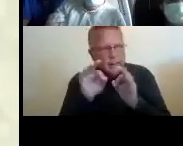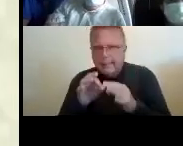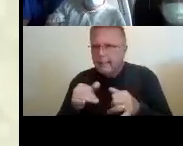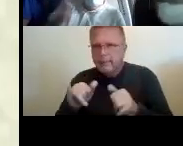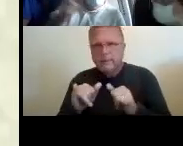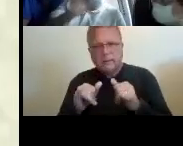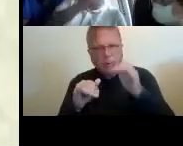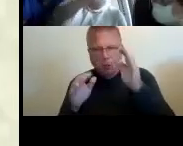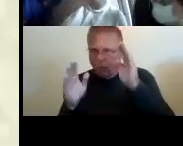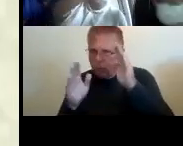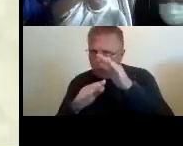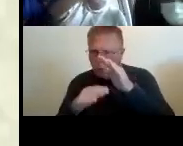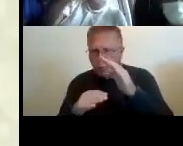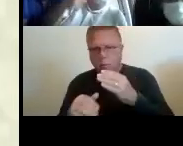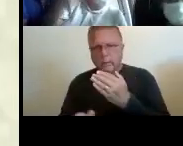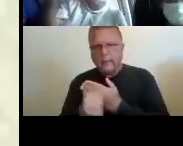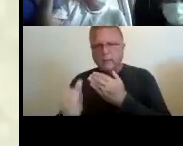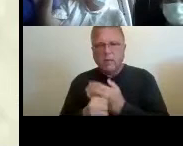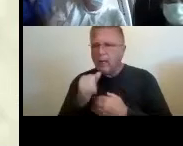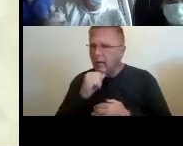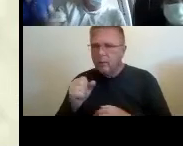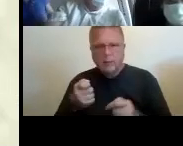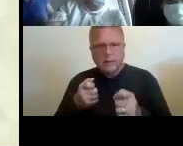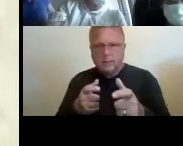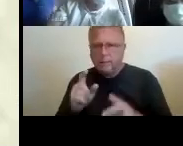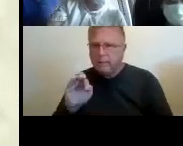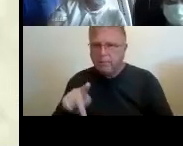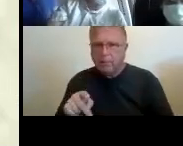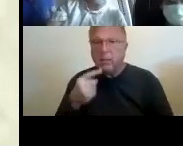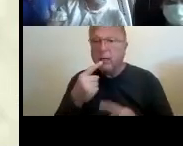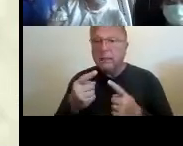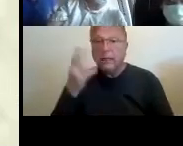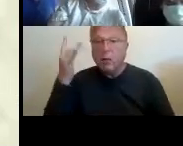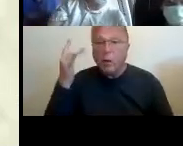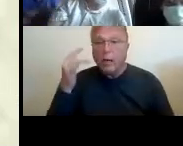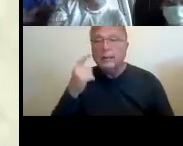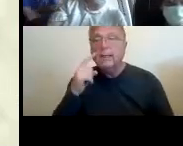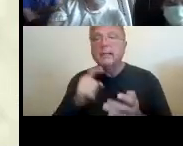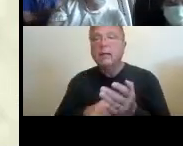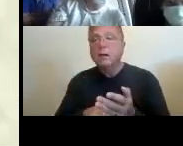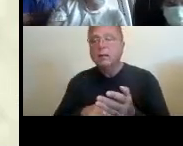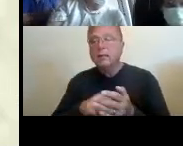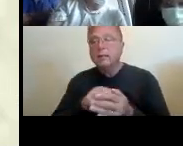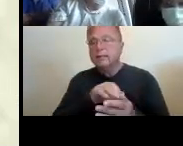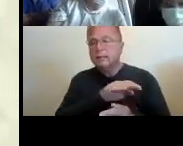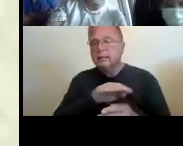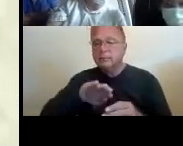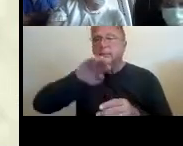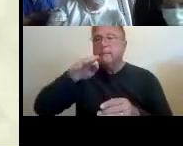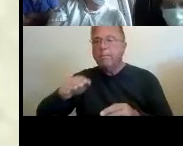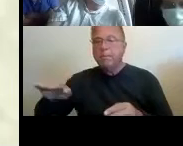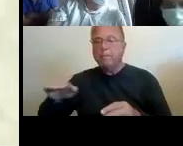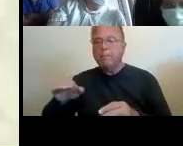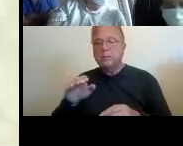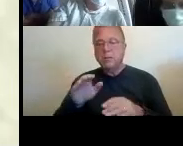dangerous. I do not want speed bumps, and I'll tell you why, because I noticed that the speed bumps on Beacon, and I did speak